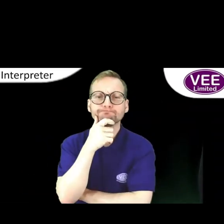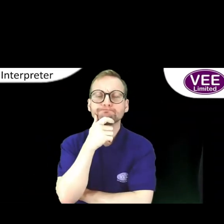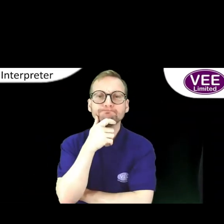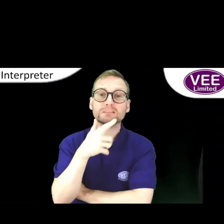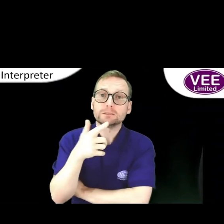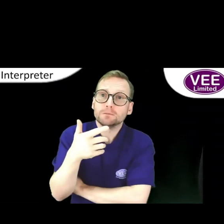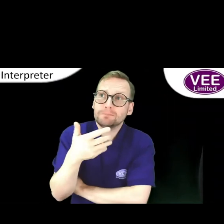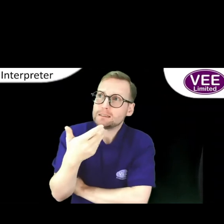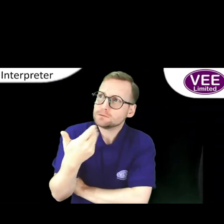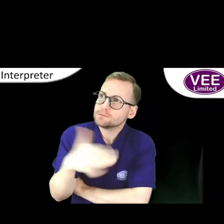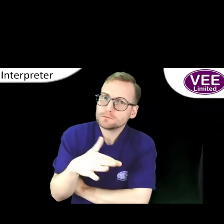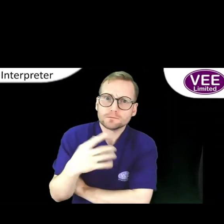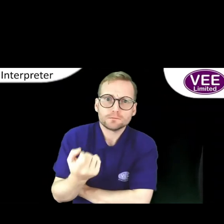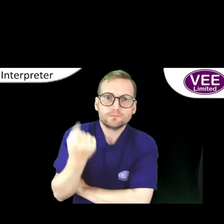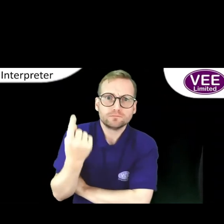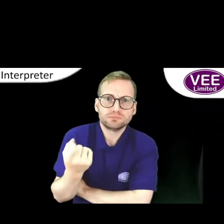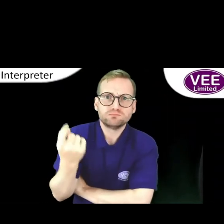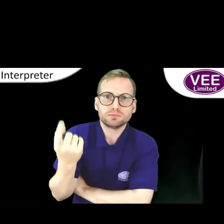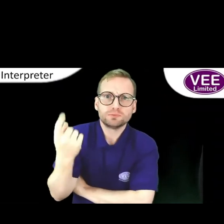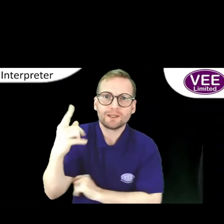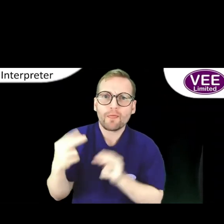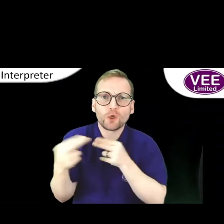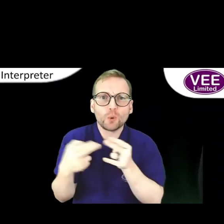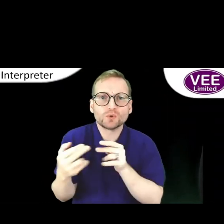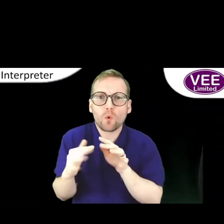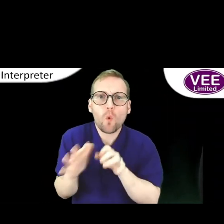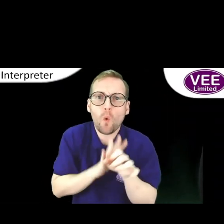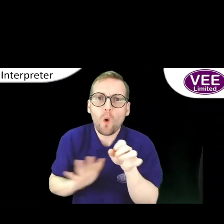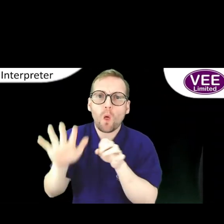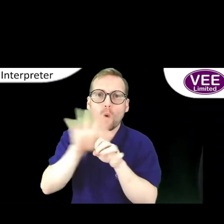is prevalent in the news across the world in its different forms.